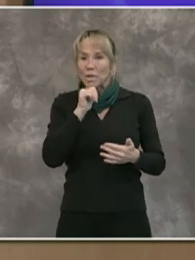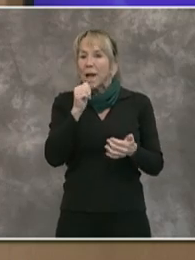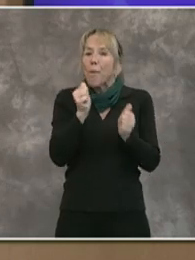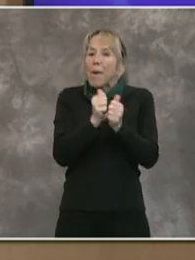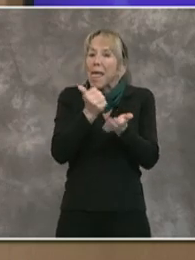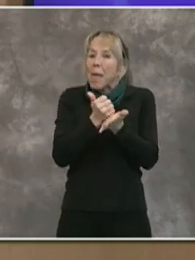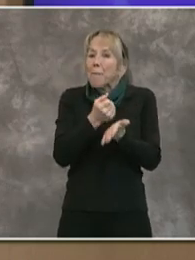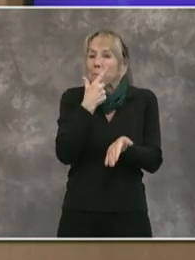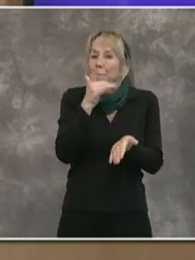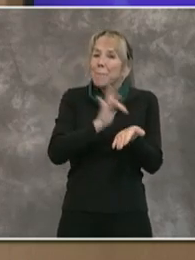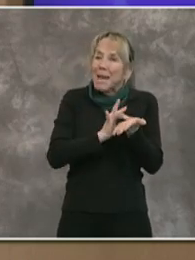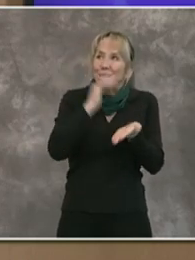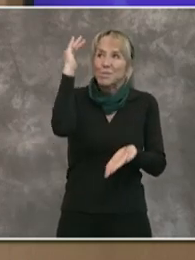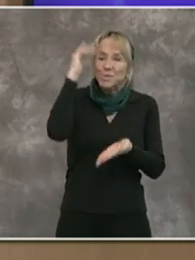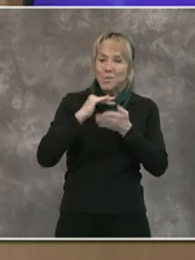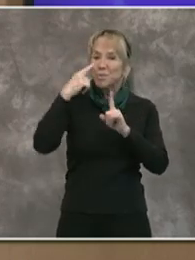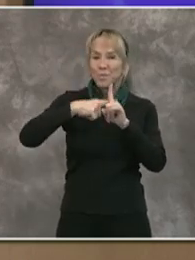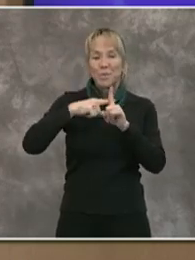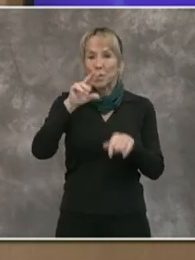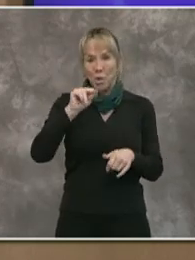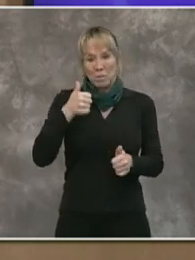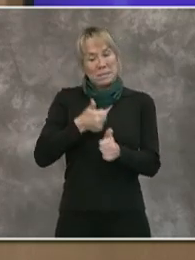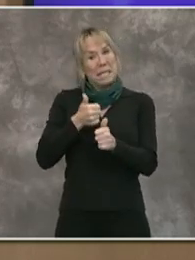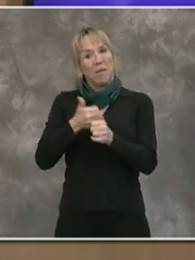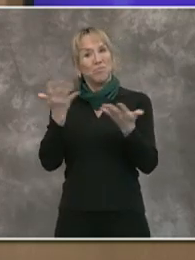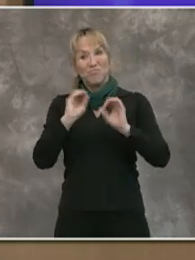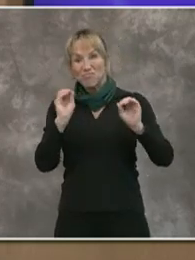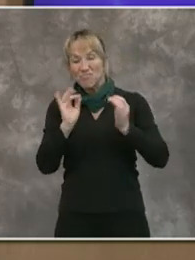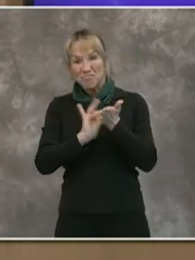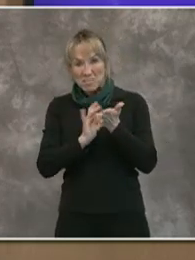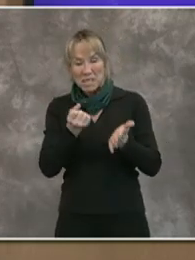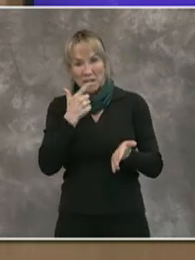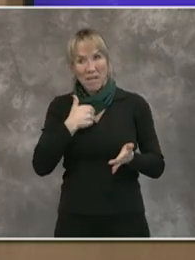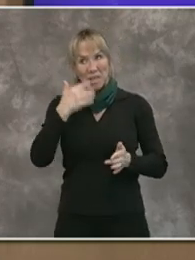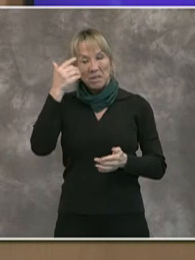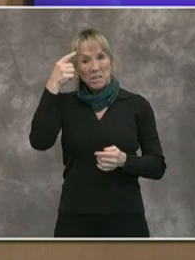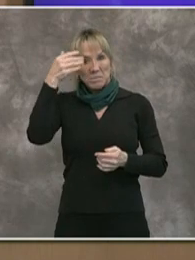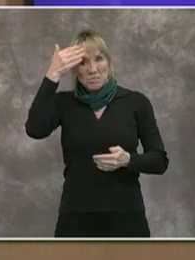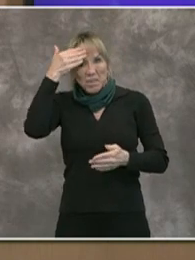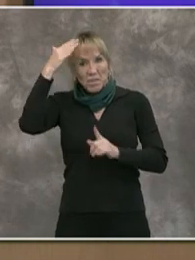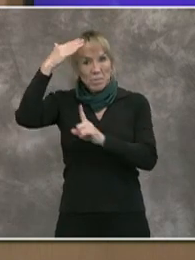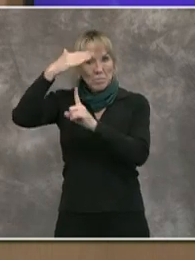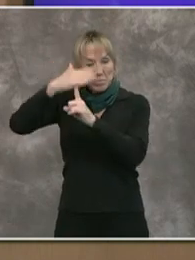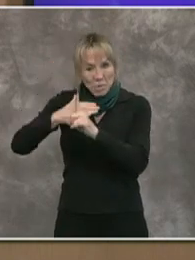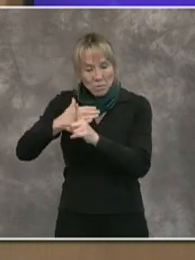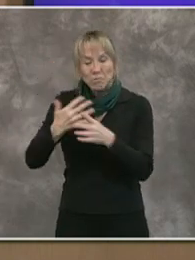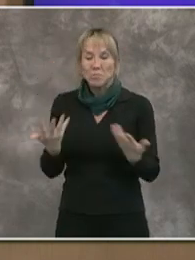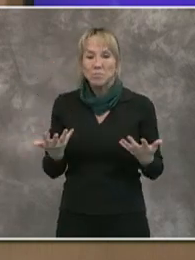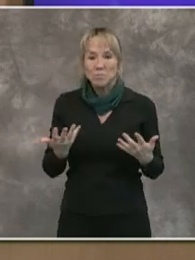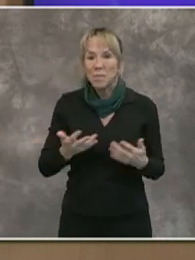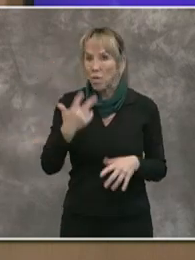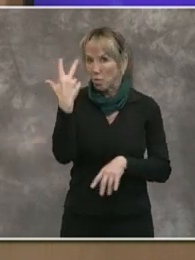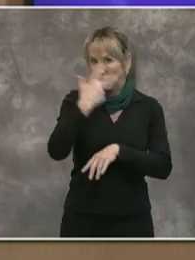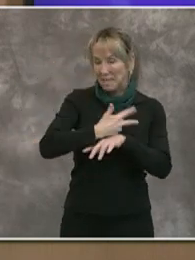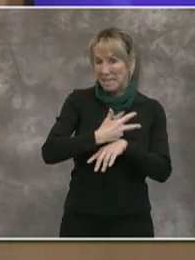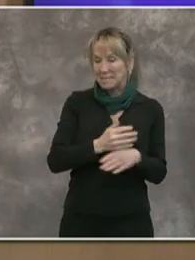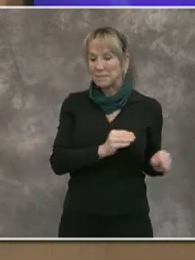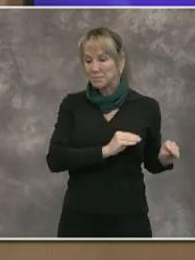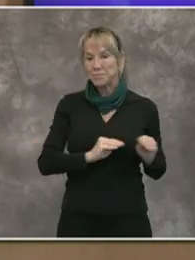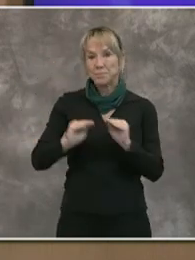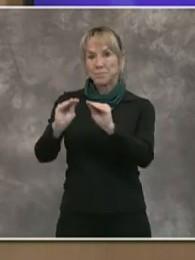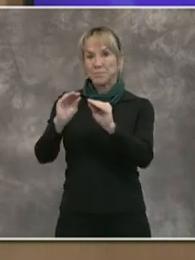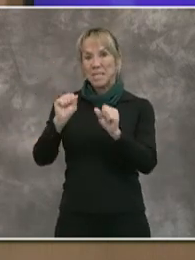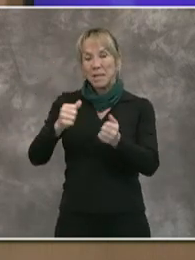A part of the MOU on the Convention Center with the City of San Diego allows their unsheltered individuals to be transferred to the Convention Center